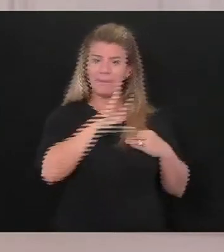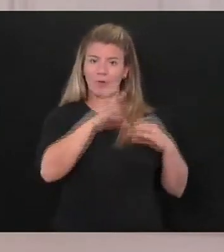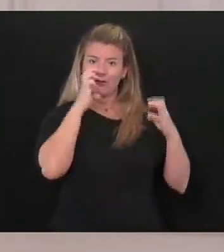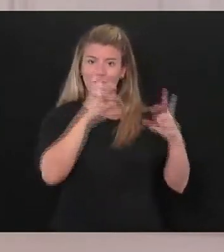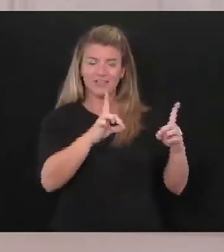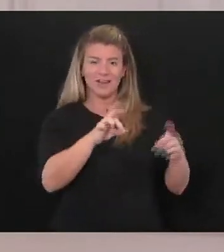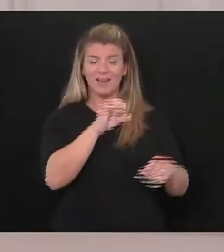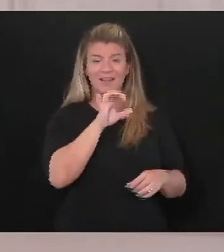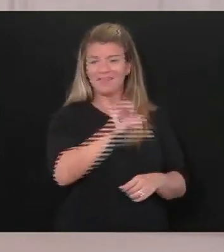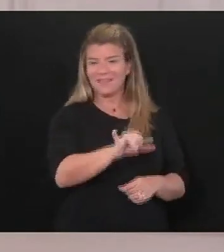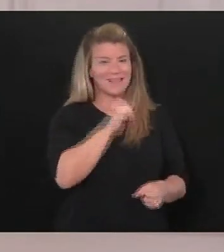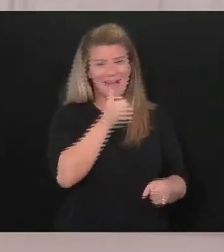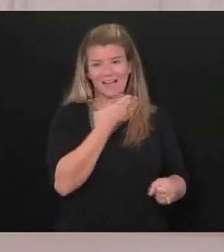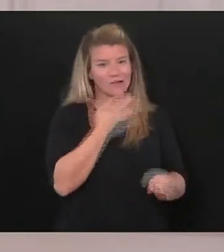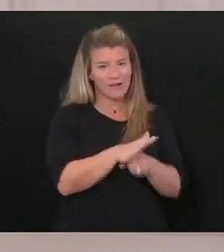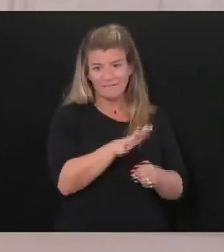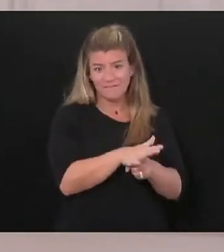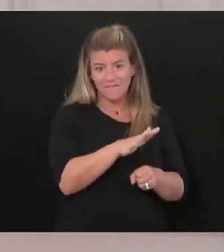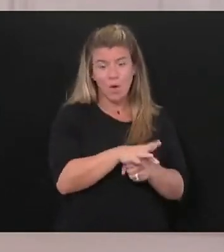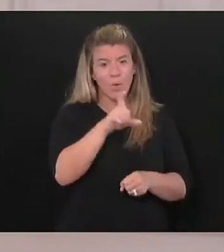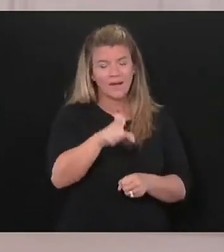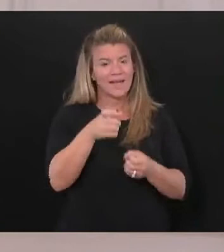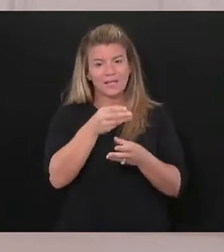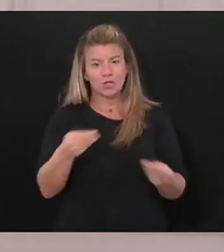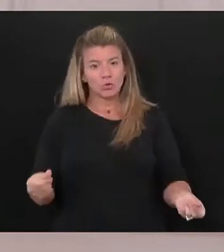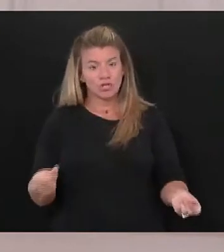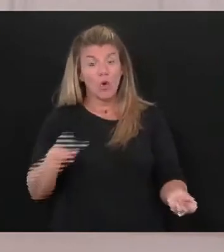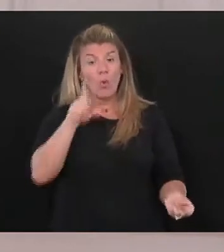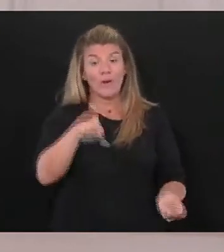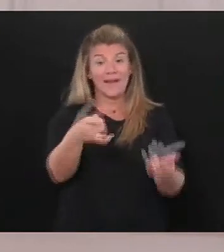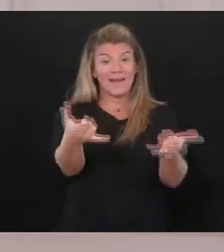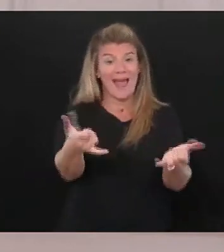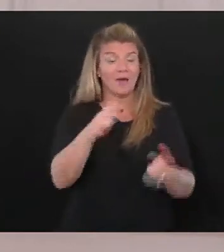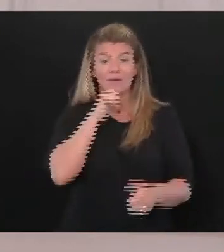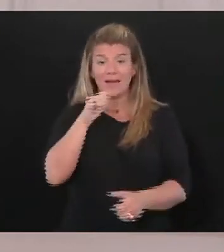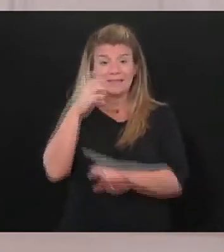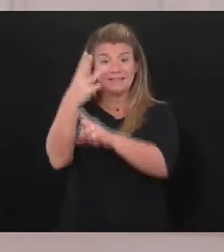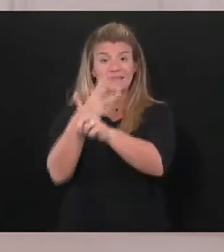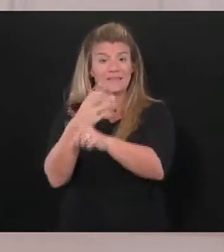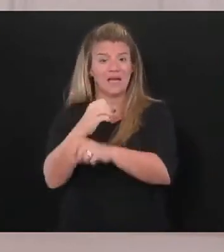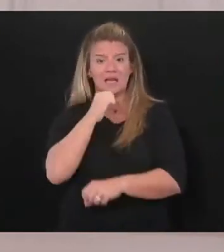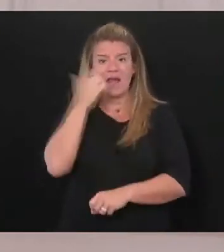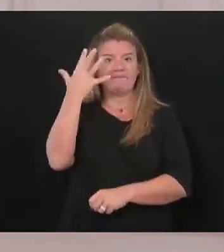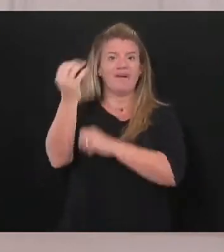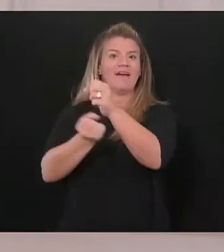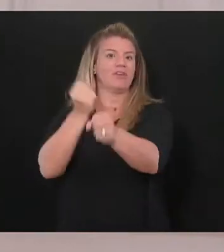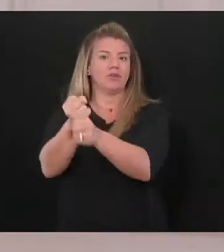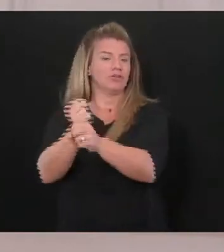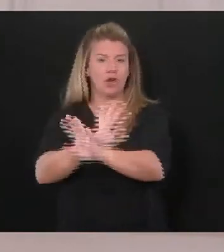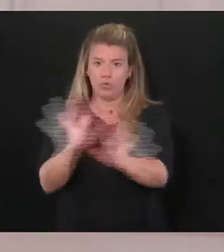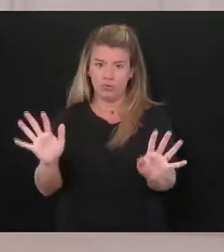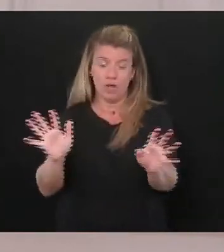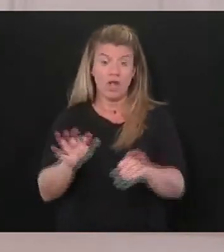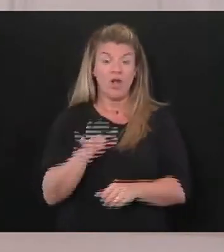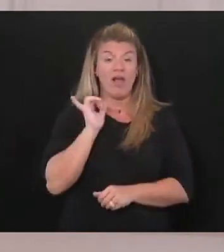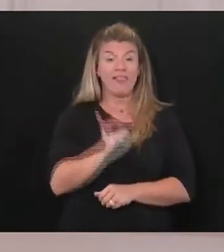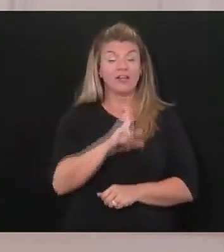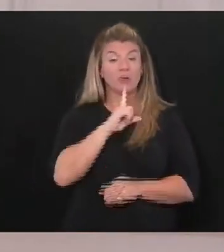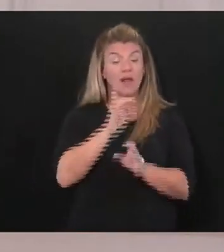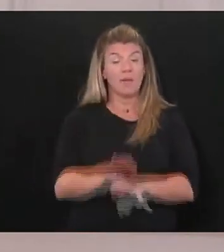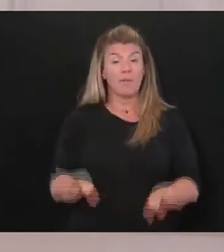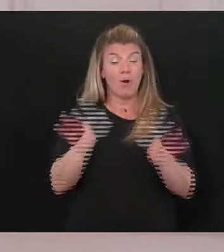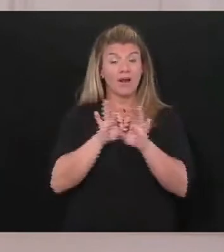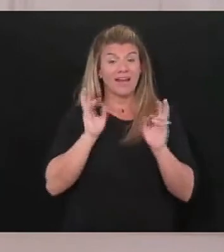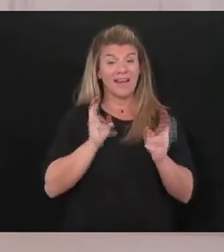needed a solution, and we needed it now, not in 6 months, not in 5 years. With this critical project, Governor Justice